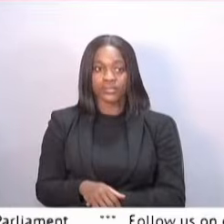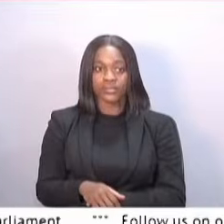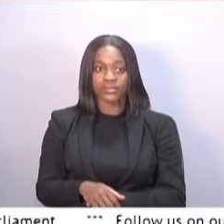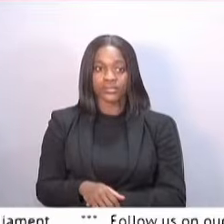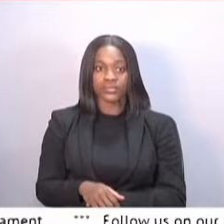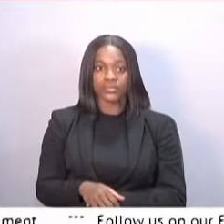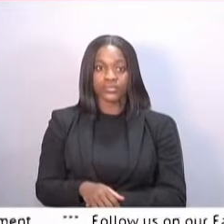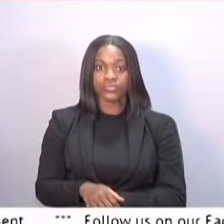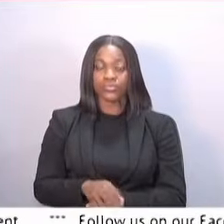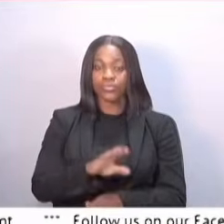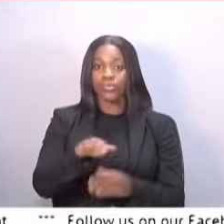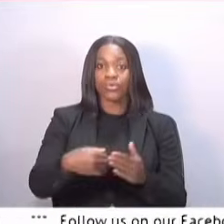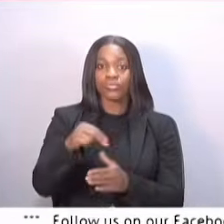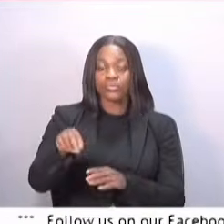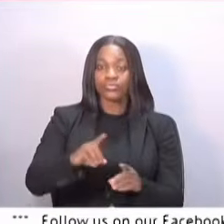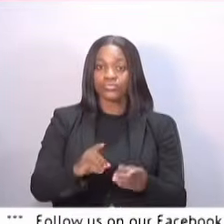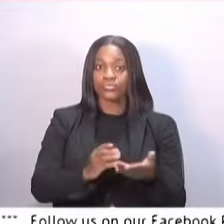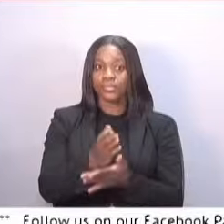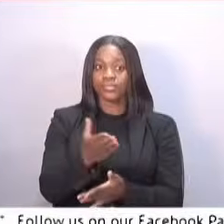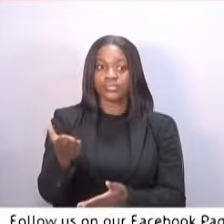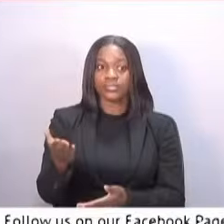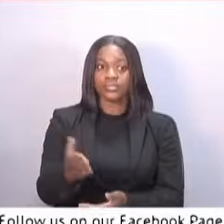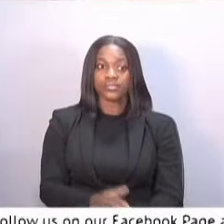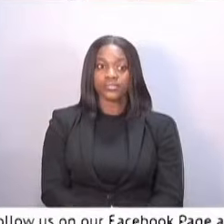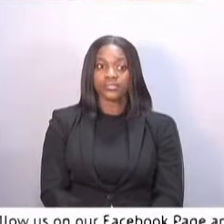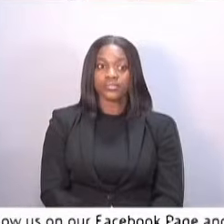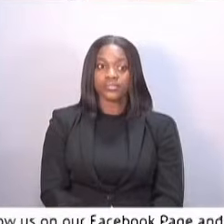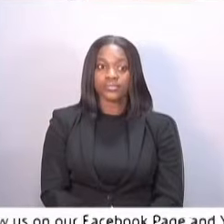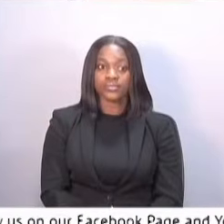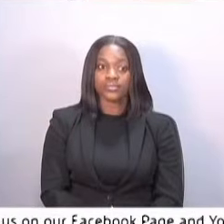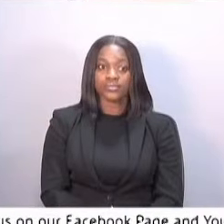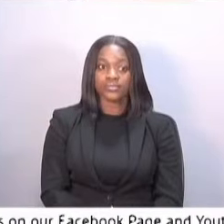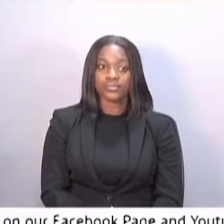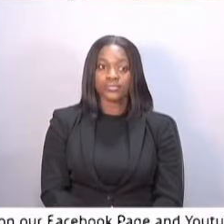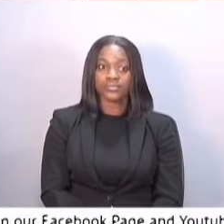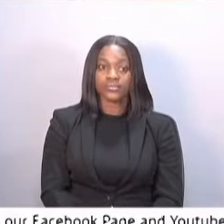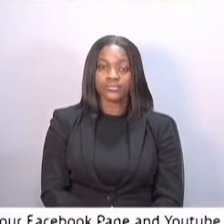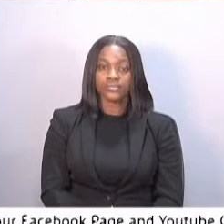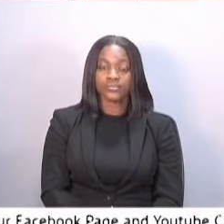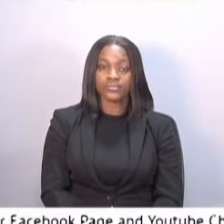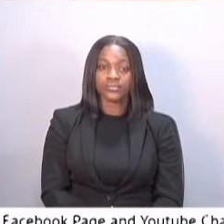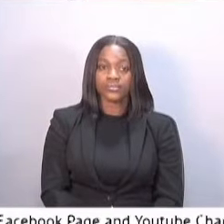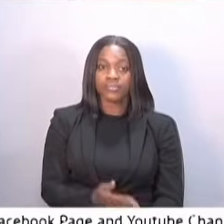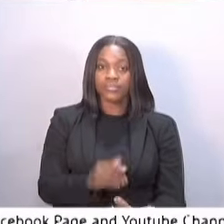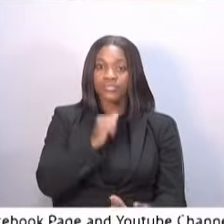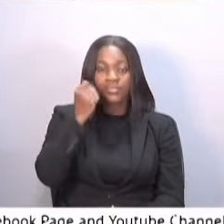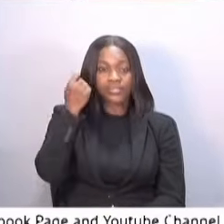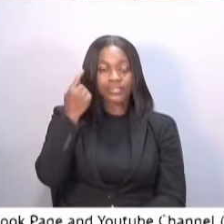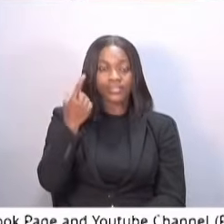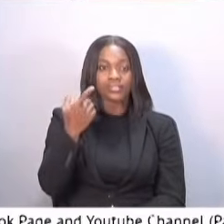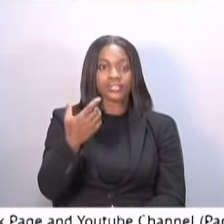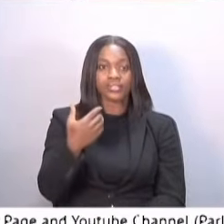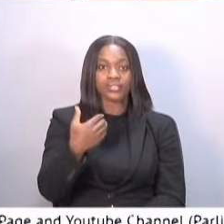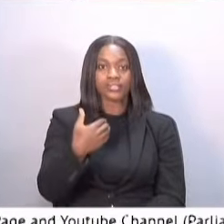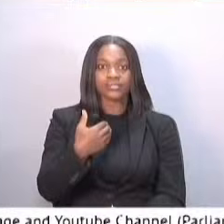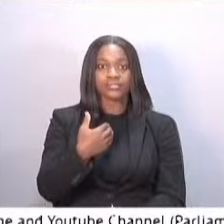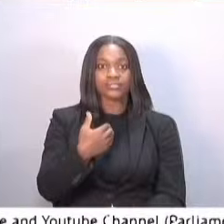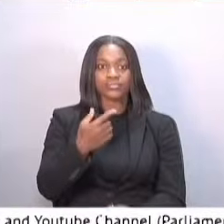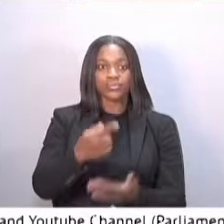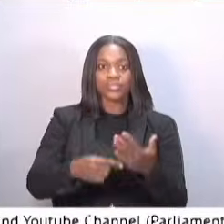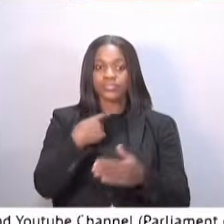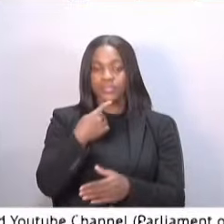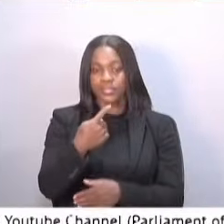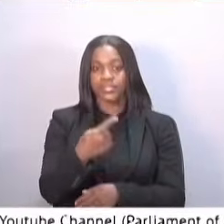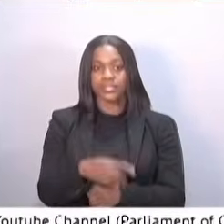presence. You don't have to do the needful. Speaker, what's the needful? Probably you don't understand my language. You can see me for